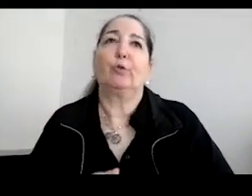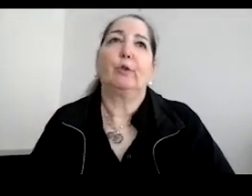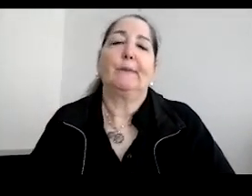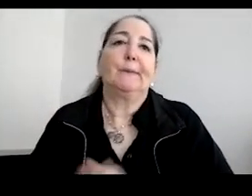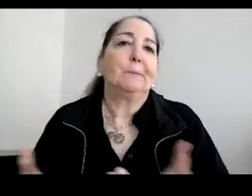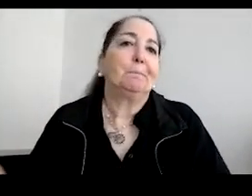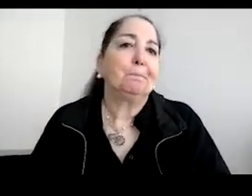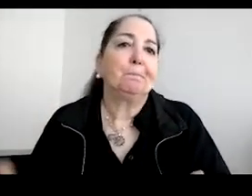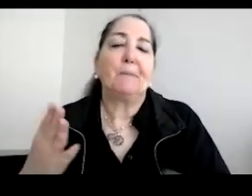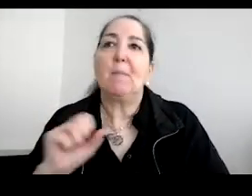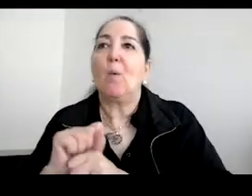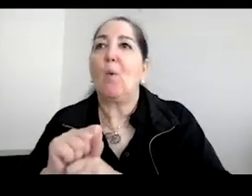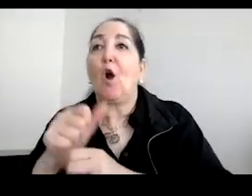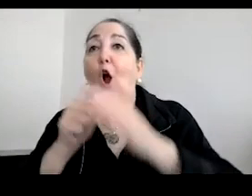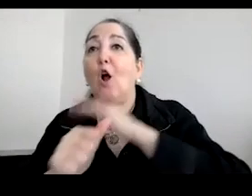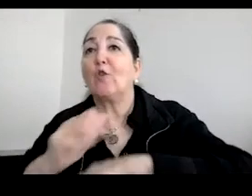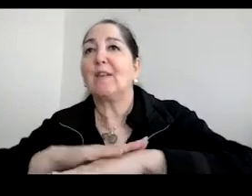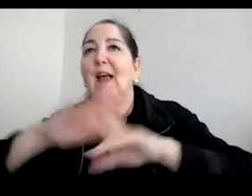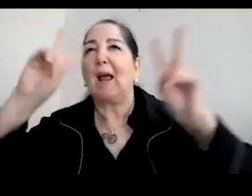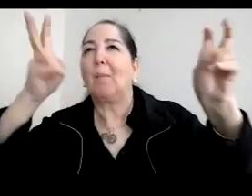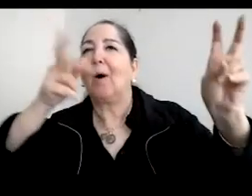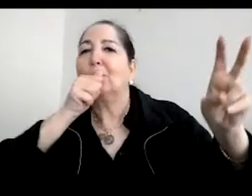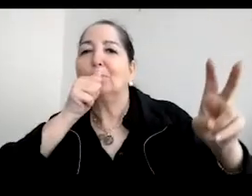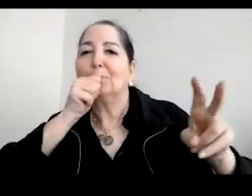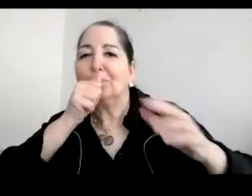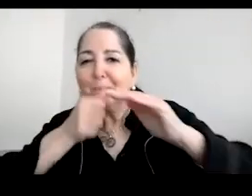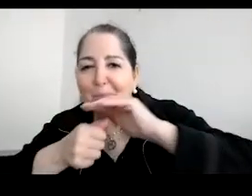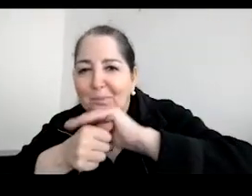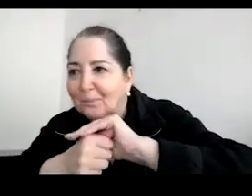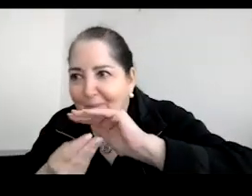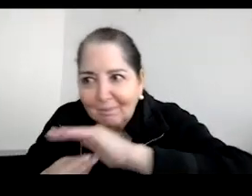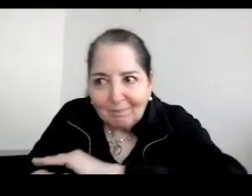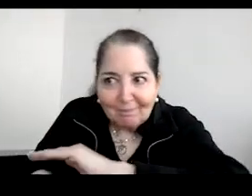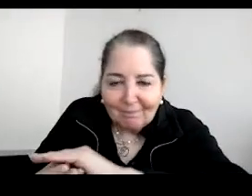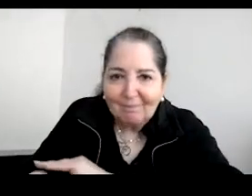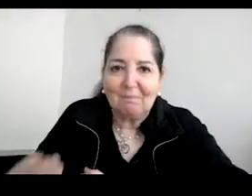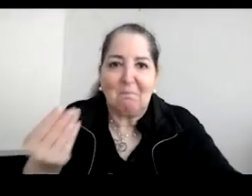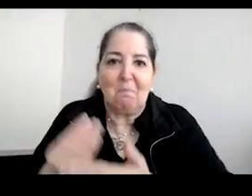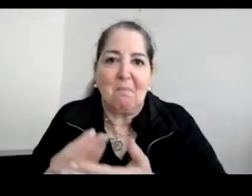might be working under the table. So people who are just working in jobs